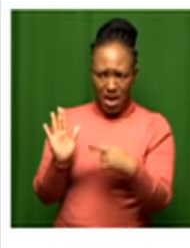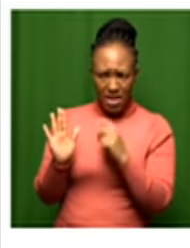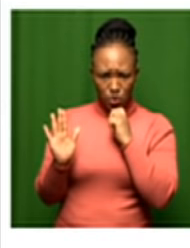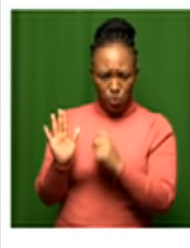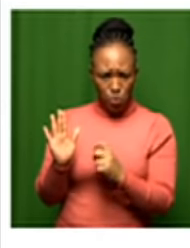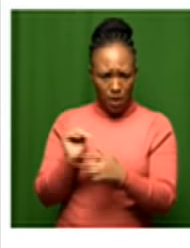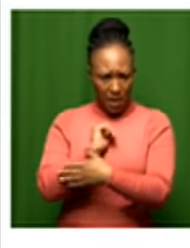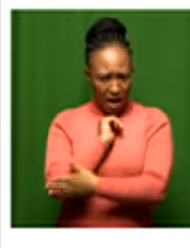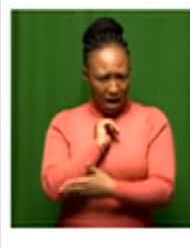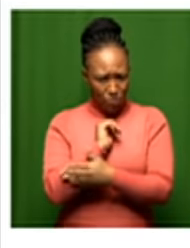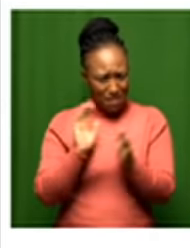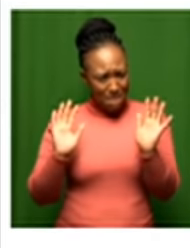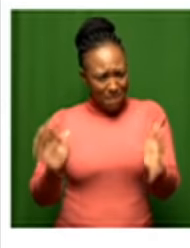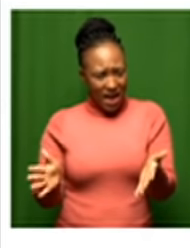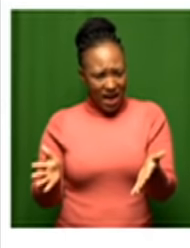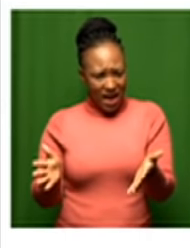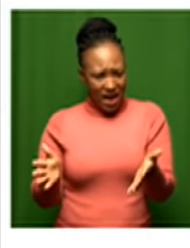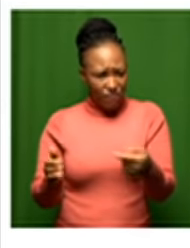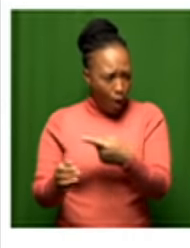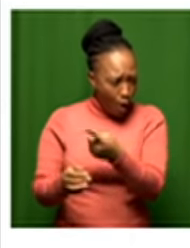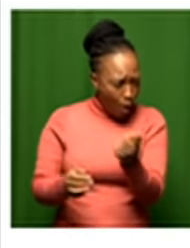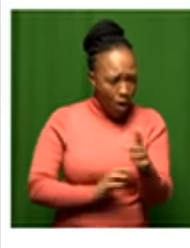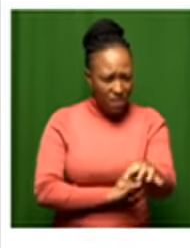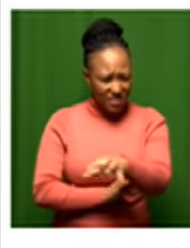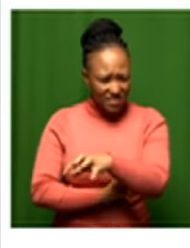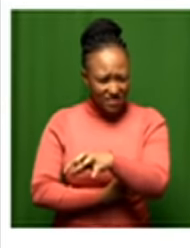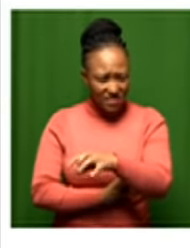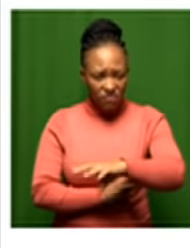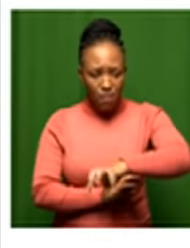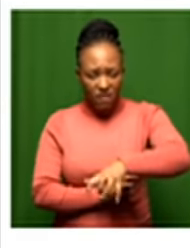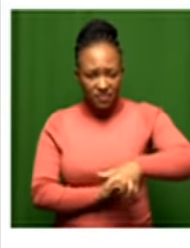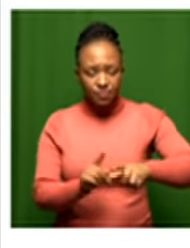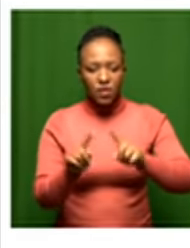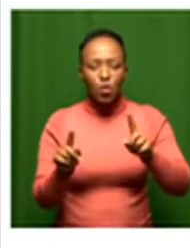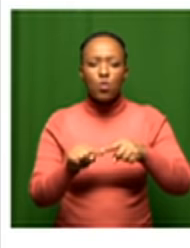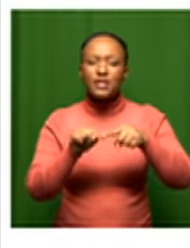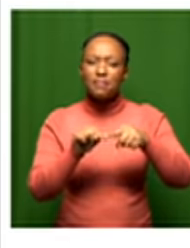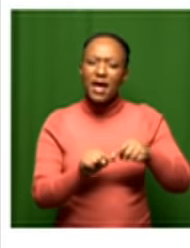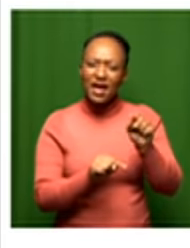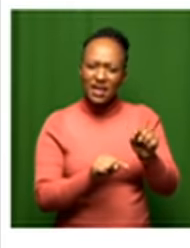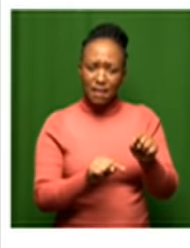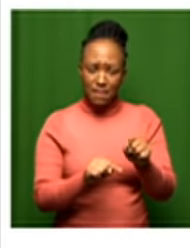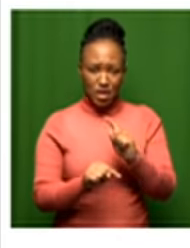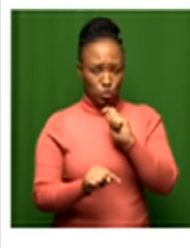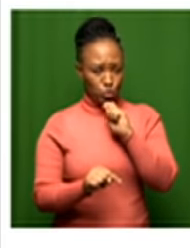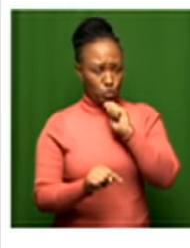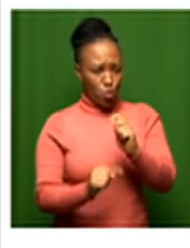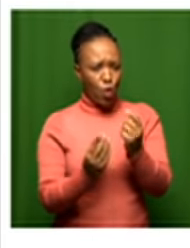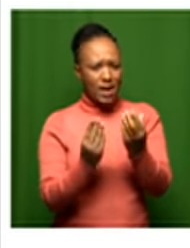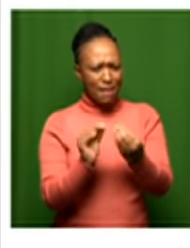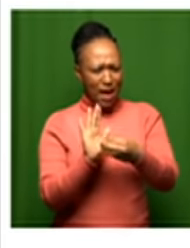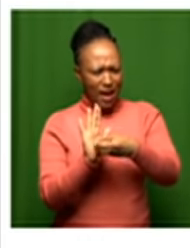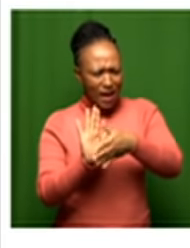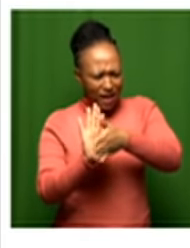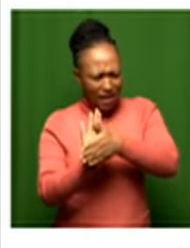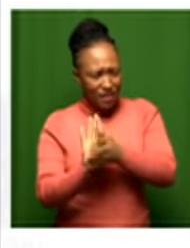that's countrywide, only that amount. Talk to me. How reliable are these? I know we depend on them entirely, but is this a true reflection of what's actually going on in